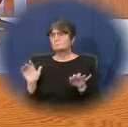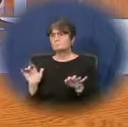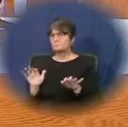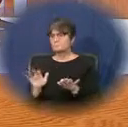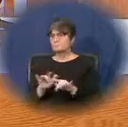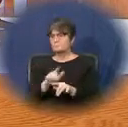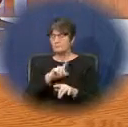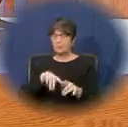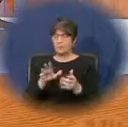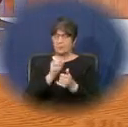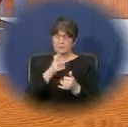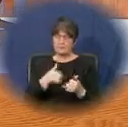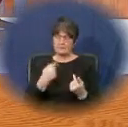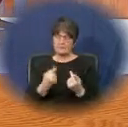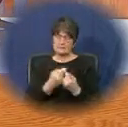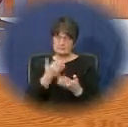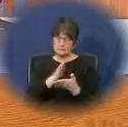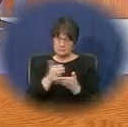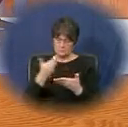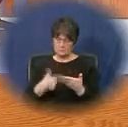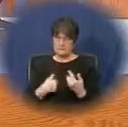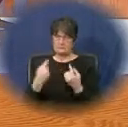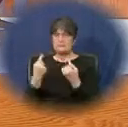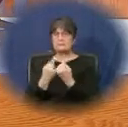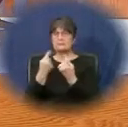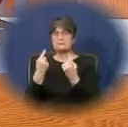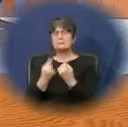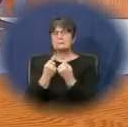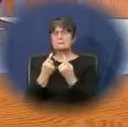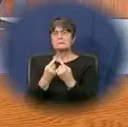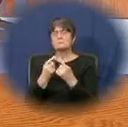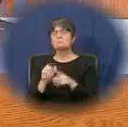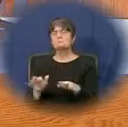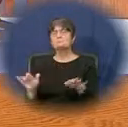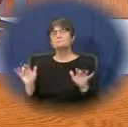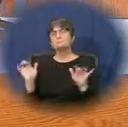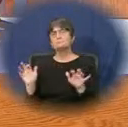Lord, wash away my iniquities and cleanse me from my sins.